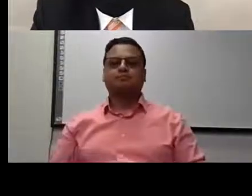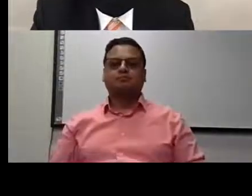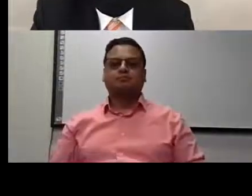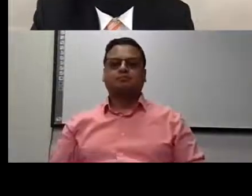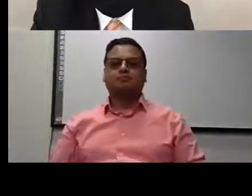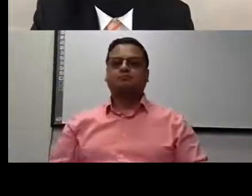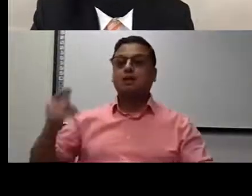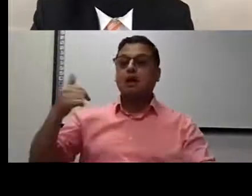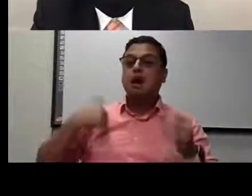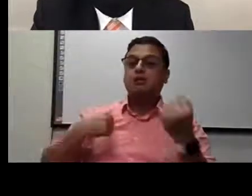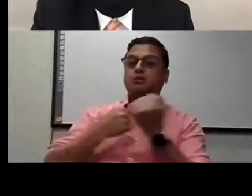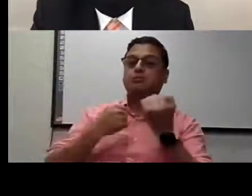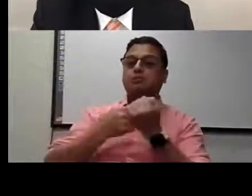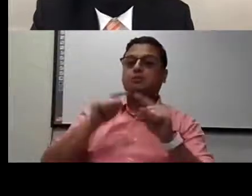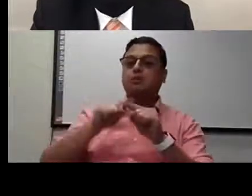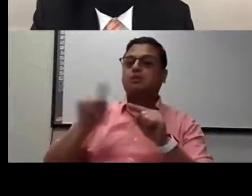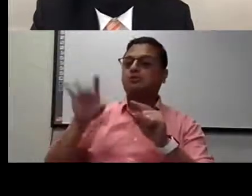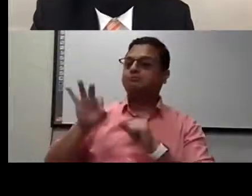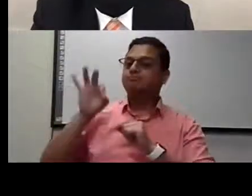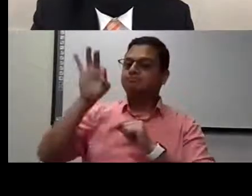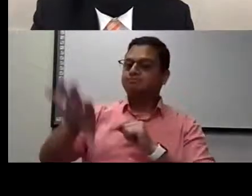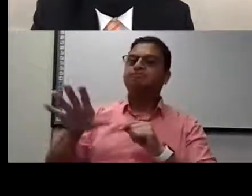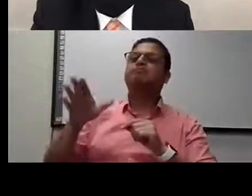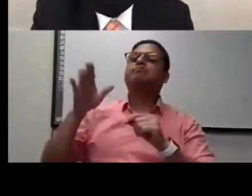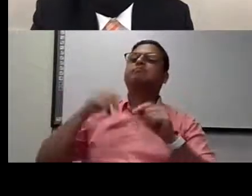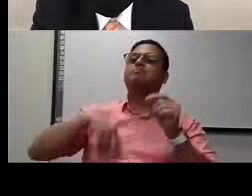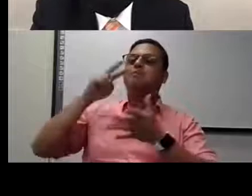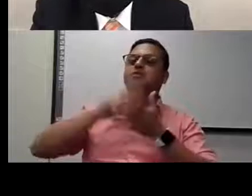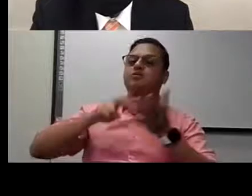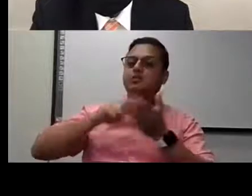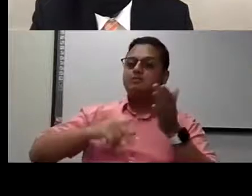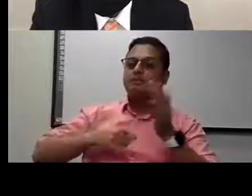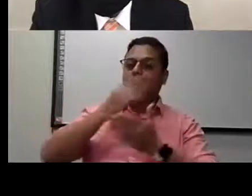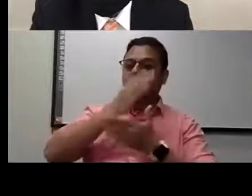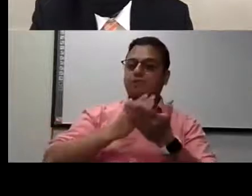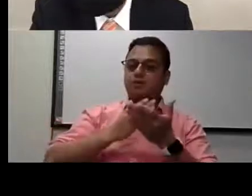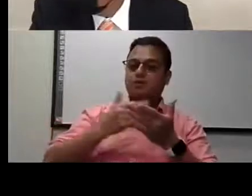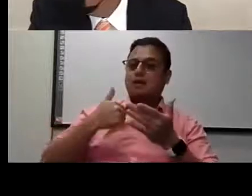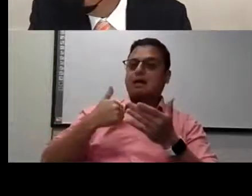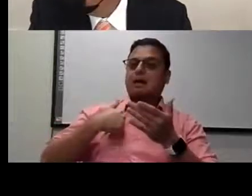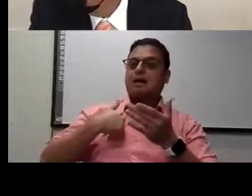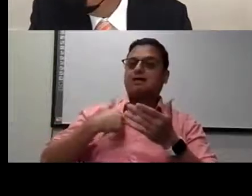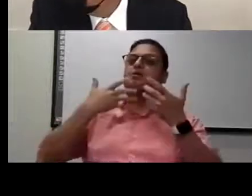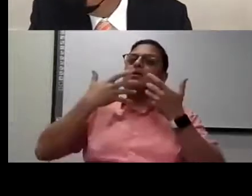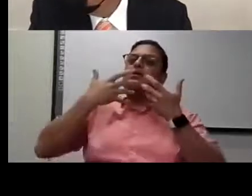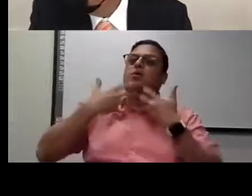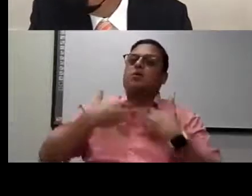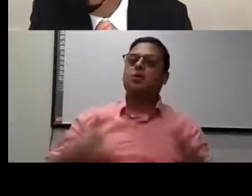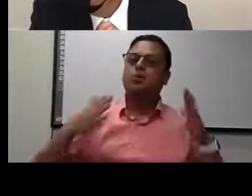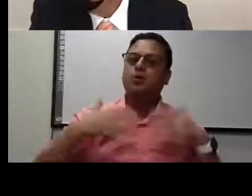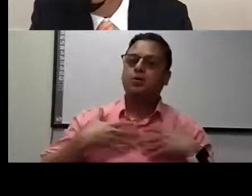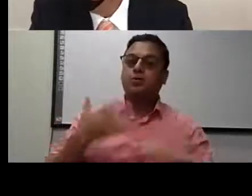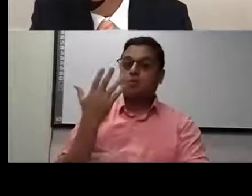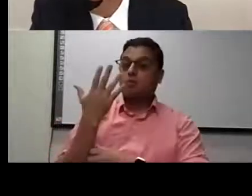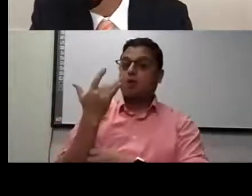I'll make a motion, but I also just wanted to say that after I got done reading kind of my first part there, I like sighed because I'm like, whew, it